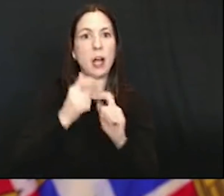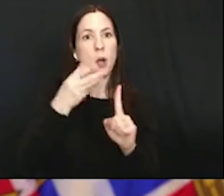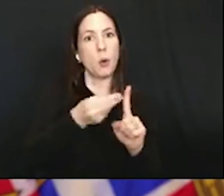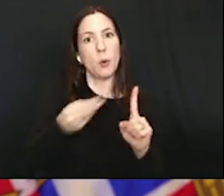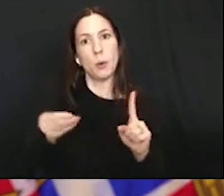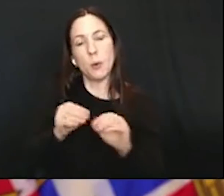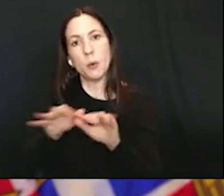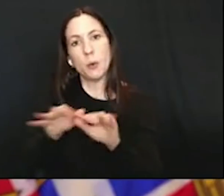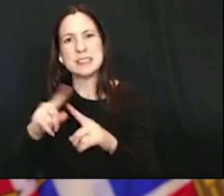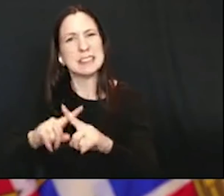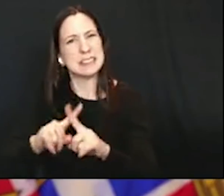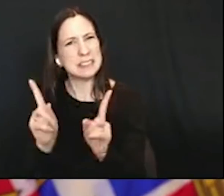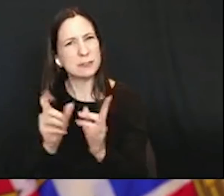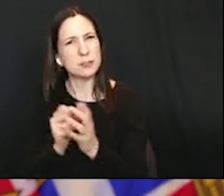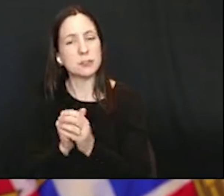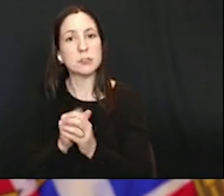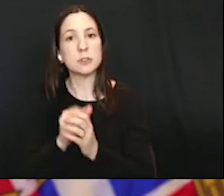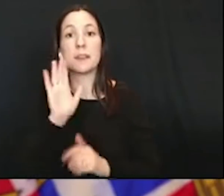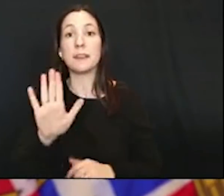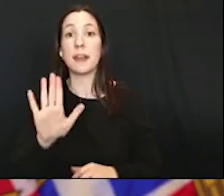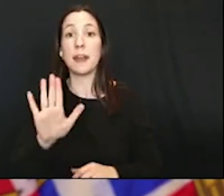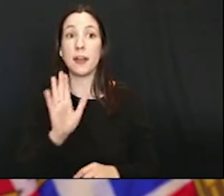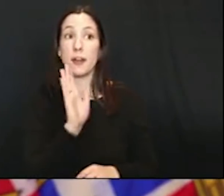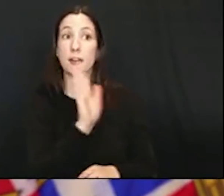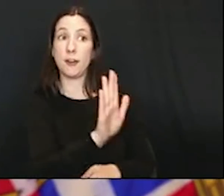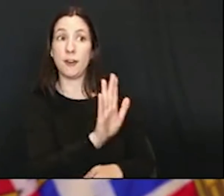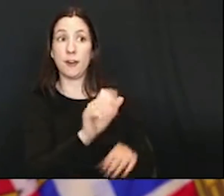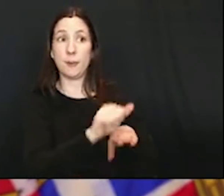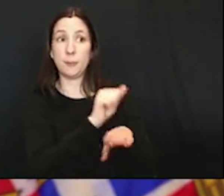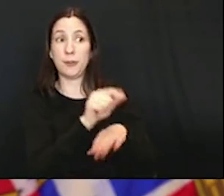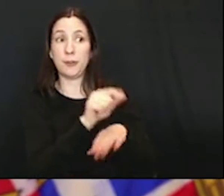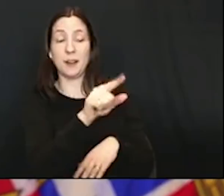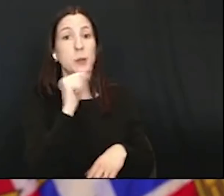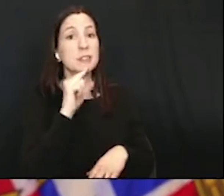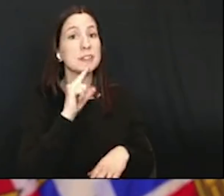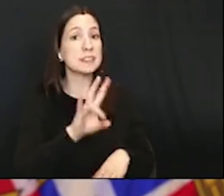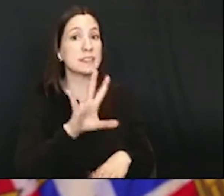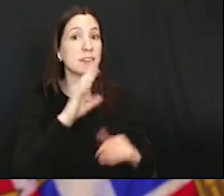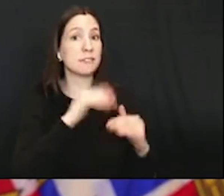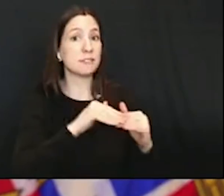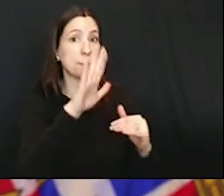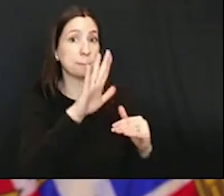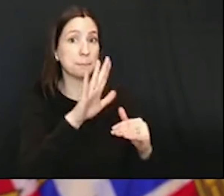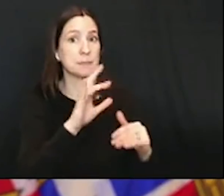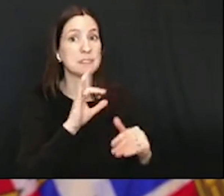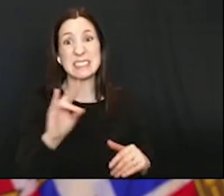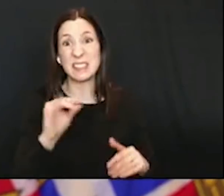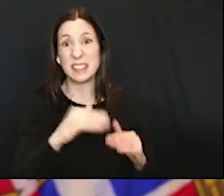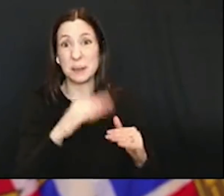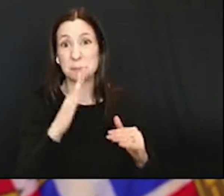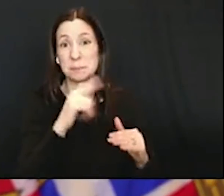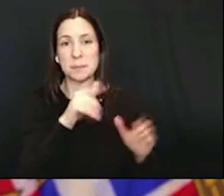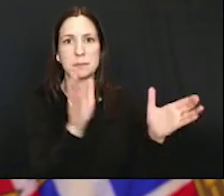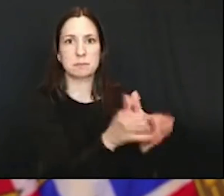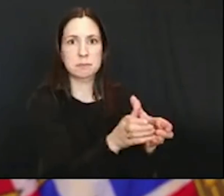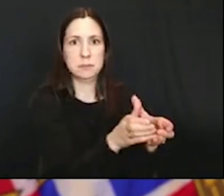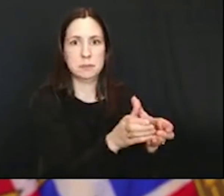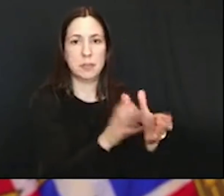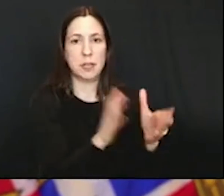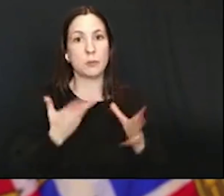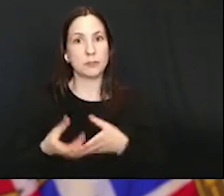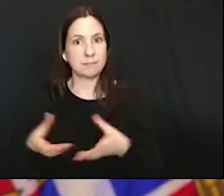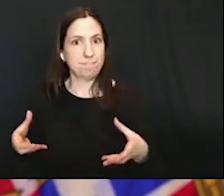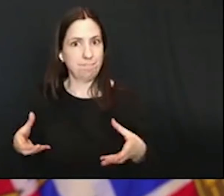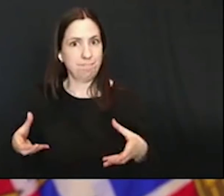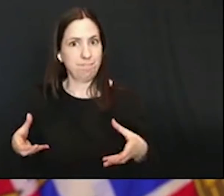province. They have much fewer seniors over the age of 75, over the age of 70. So they